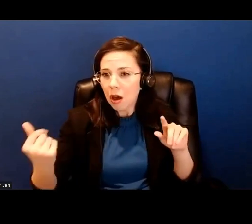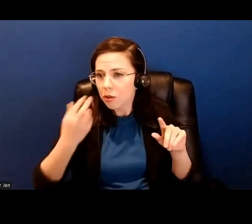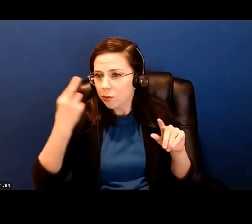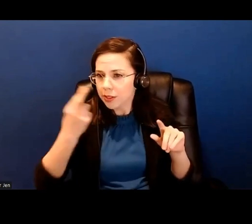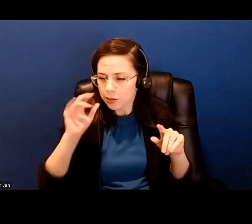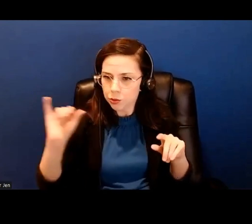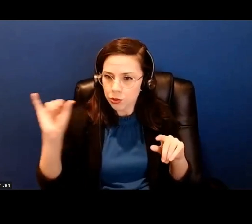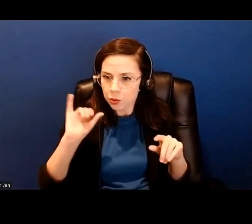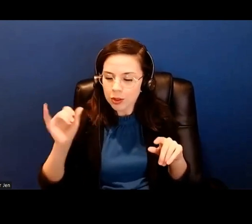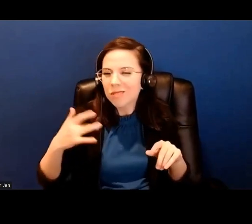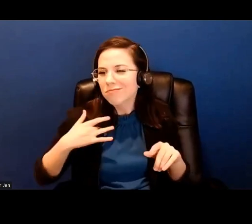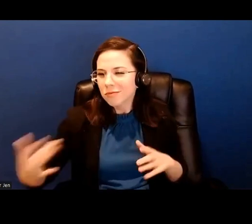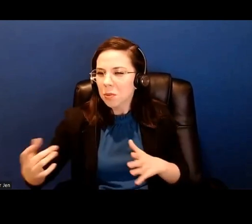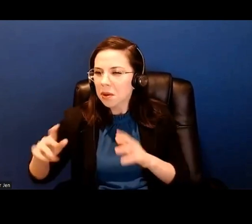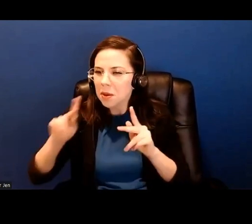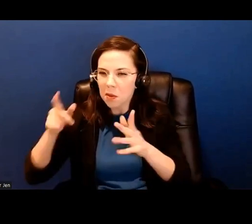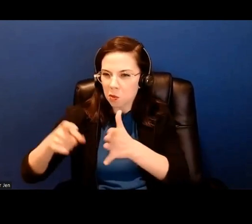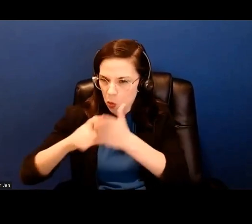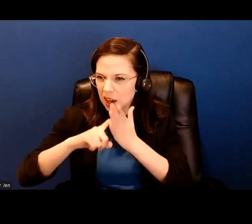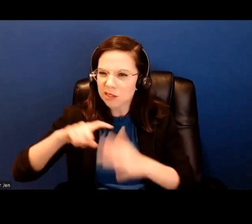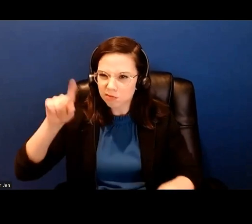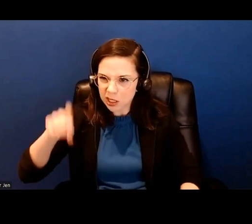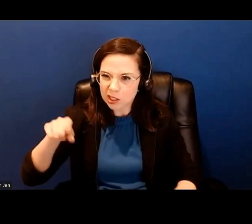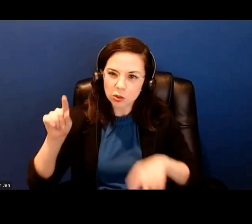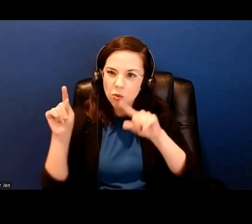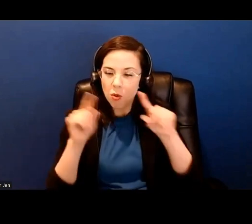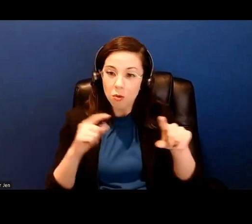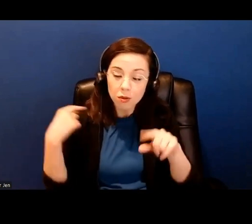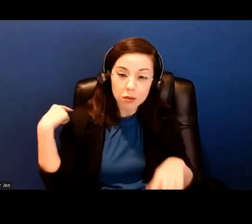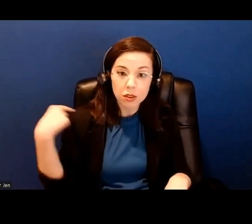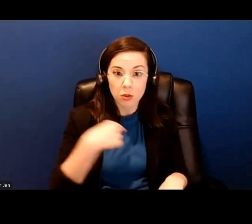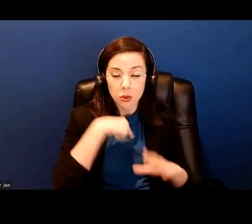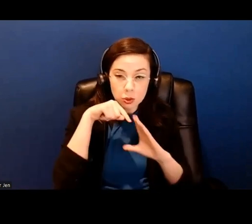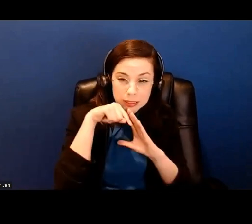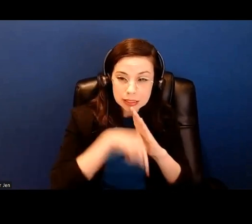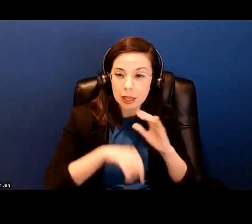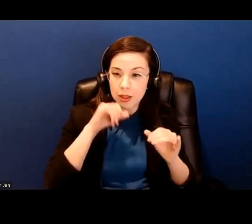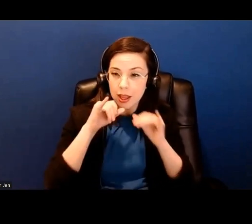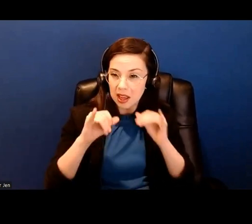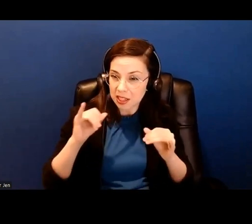They're mandated into the program. We do a very intensive intake. We usually spend